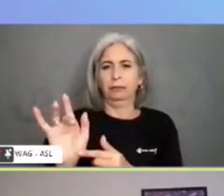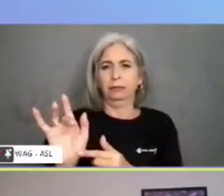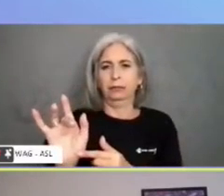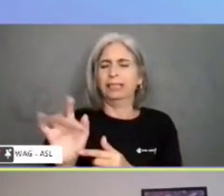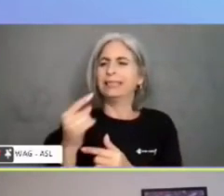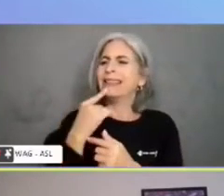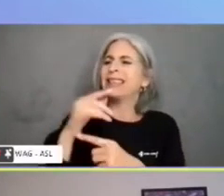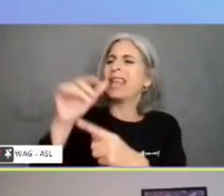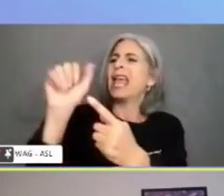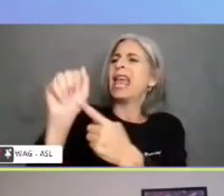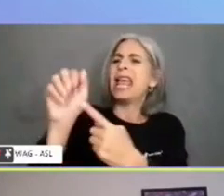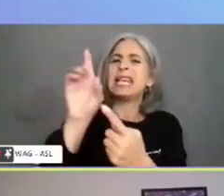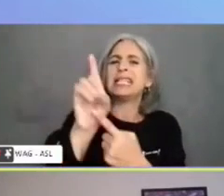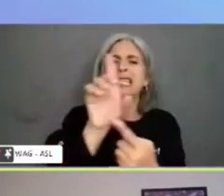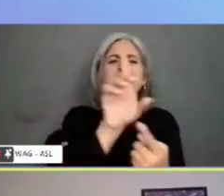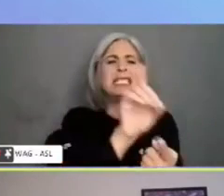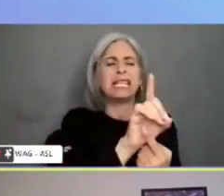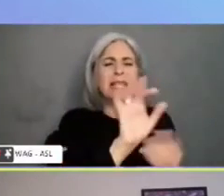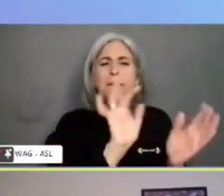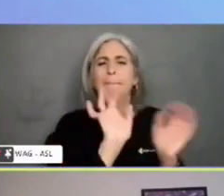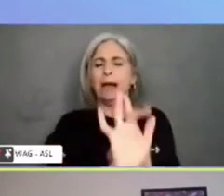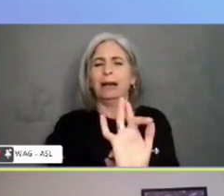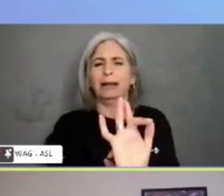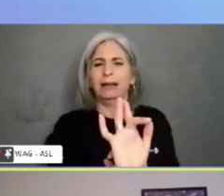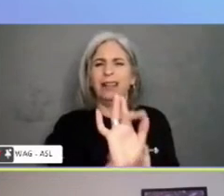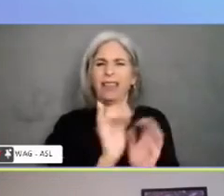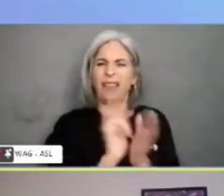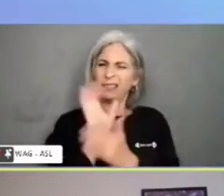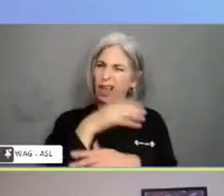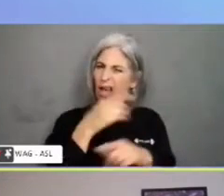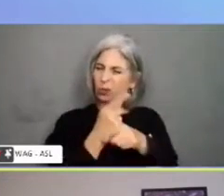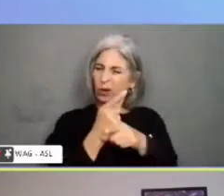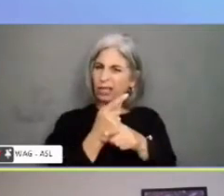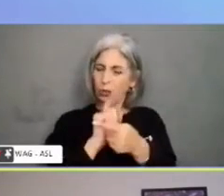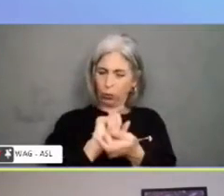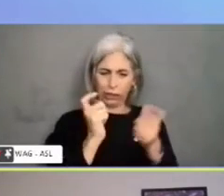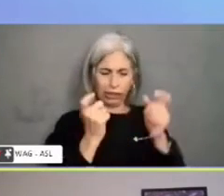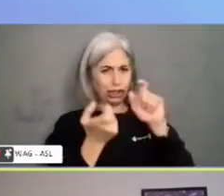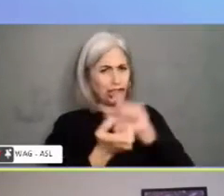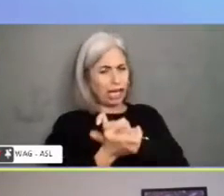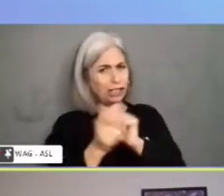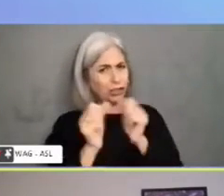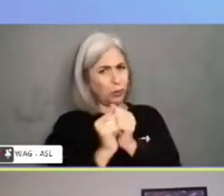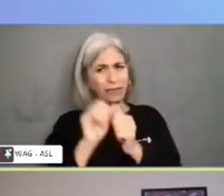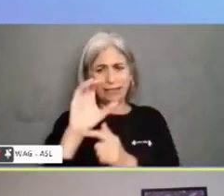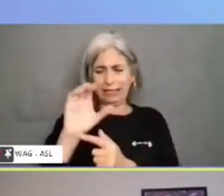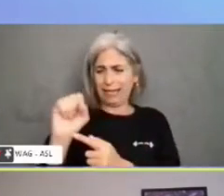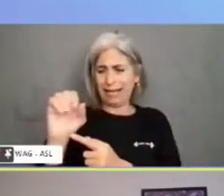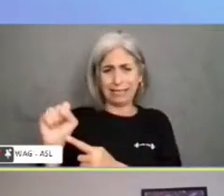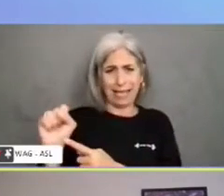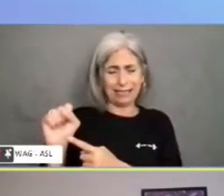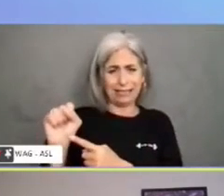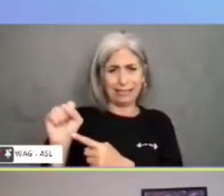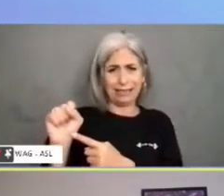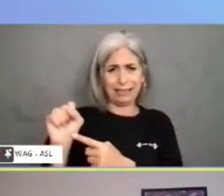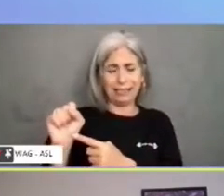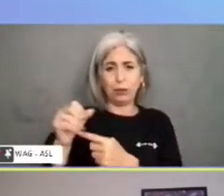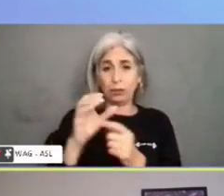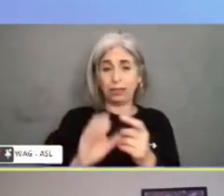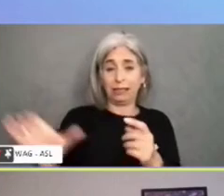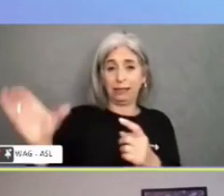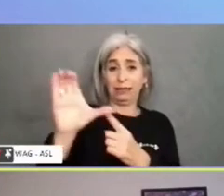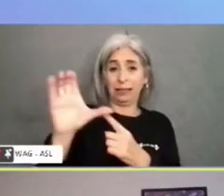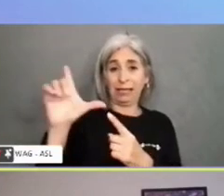said ADD button. Now this is a bit odd, right? We changed with CSS, we changed how this button was capitalized,